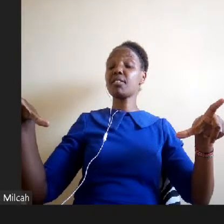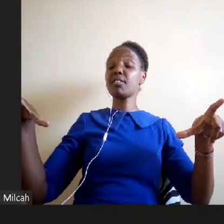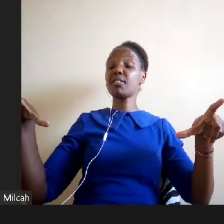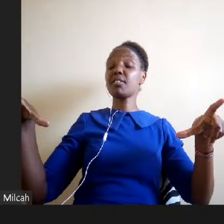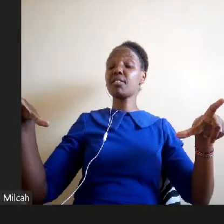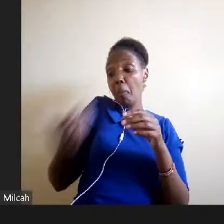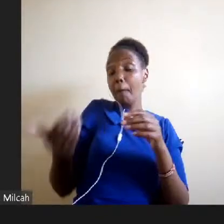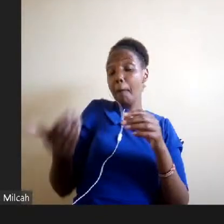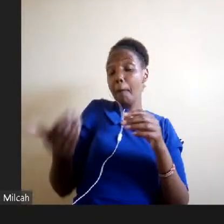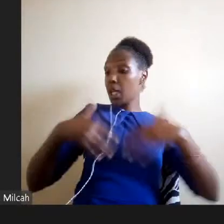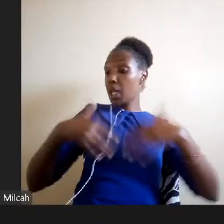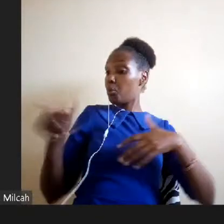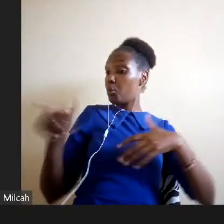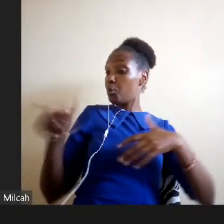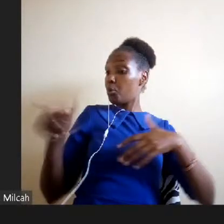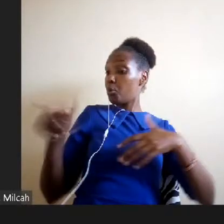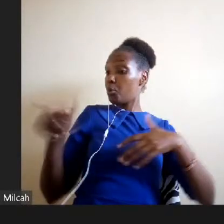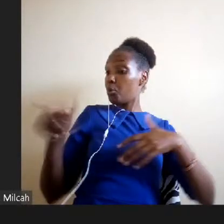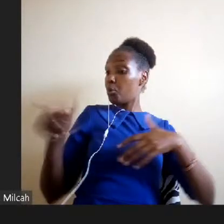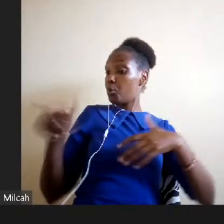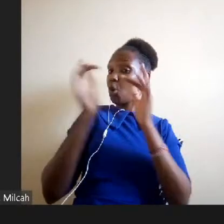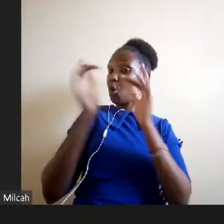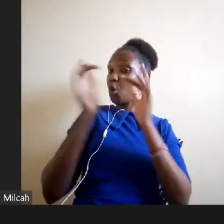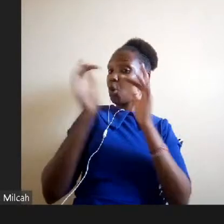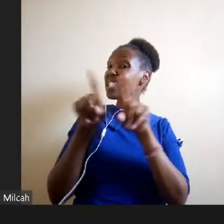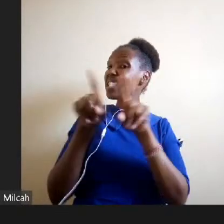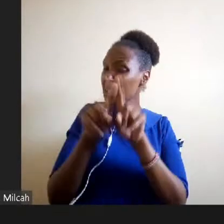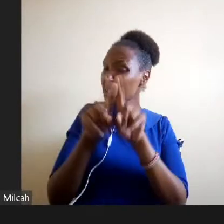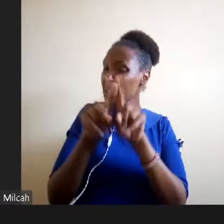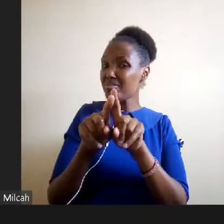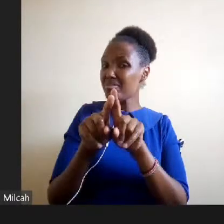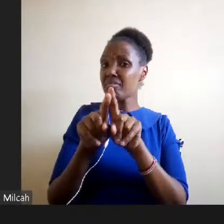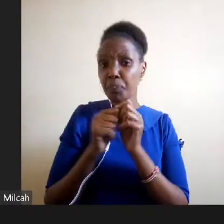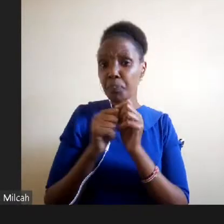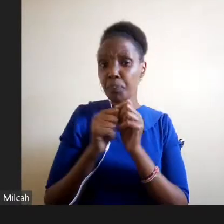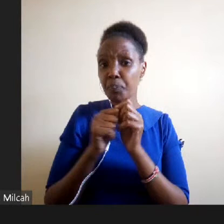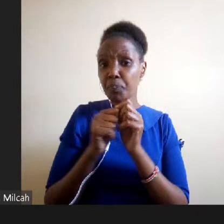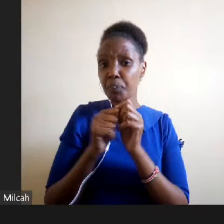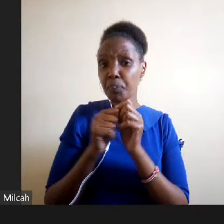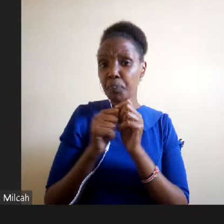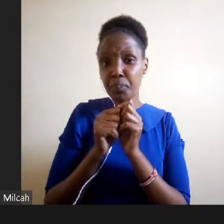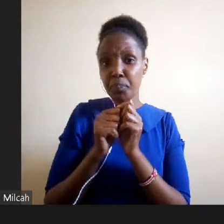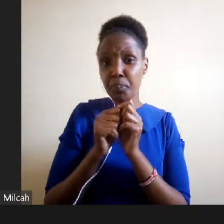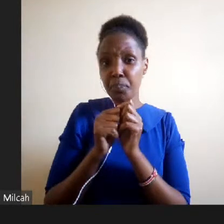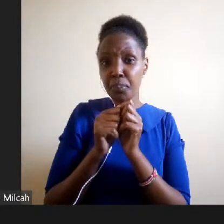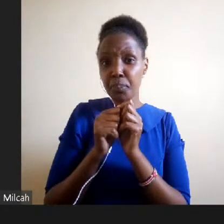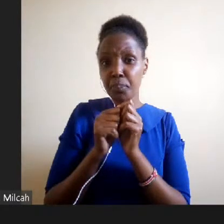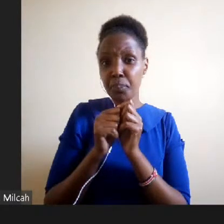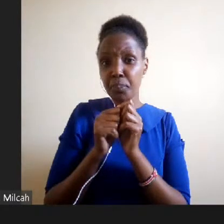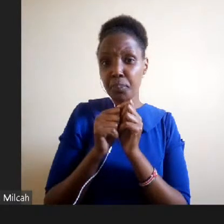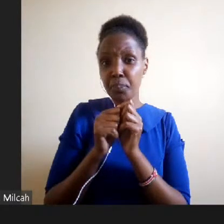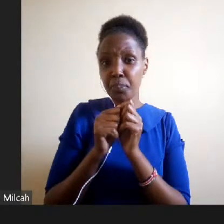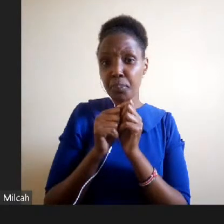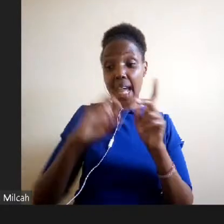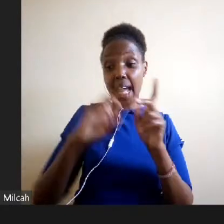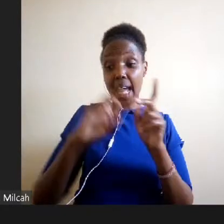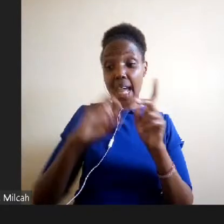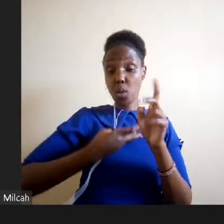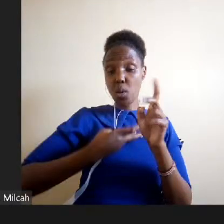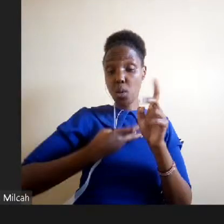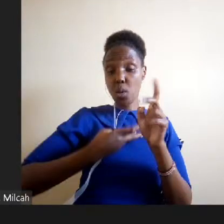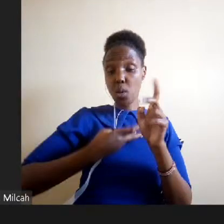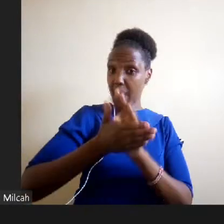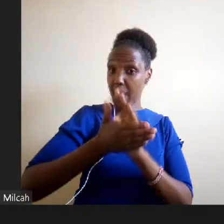content that they're exposed to while they're on the internet. So we need to start being very careful about the language that comes